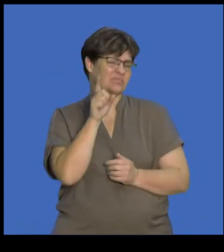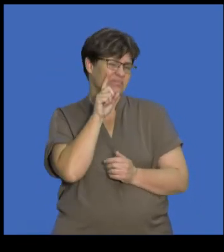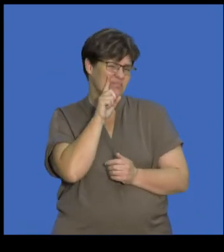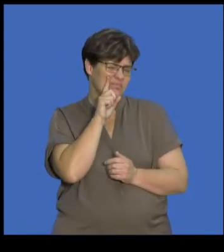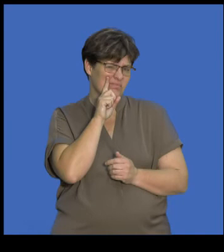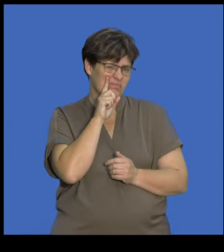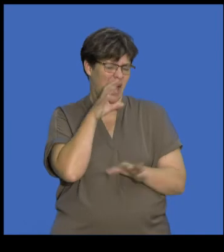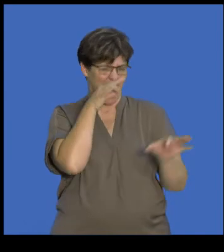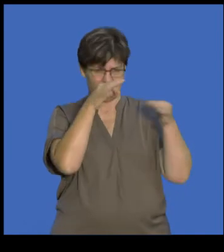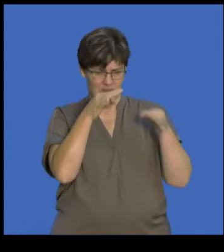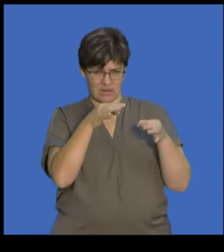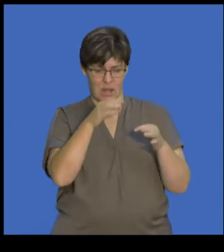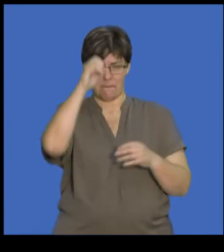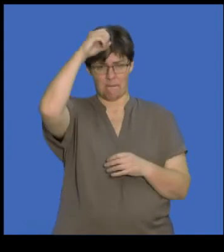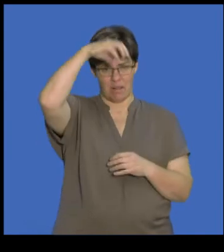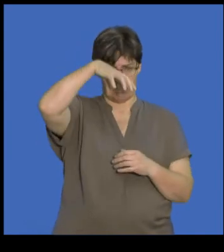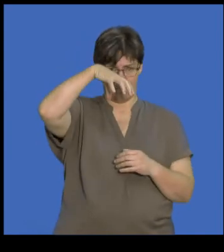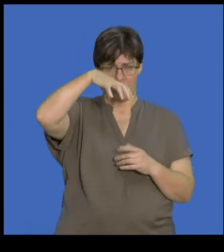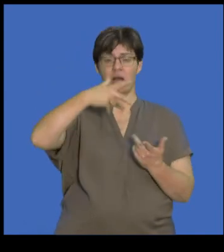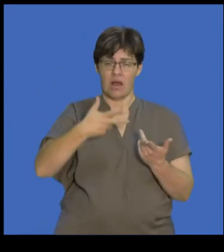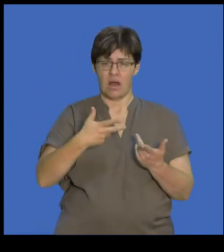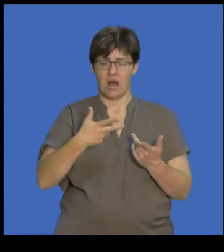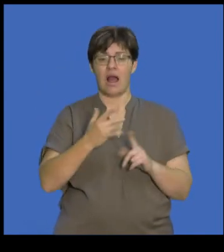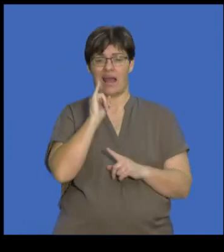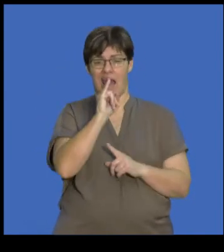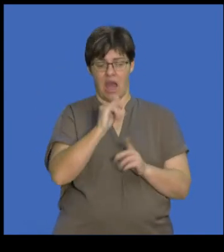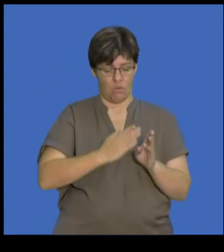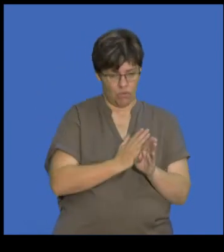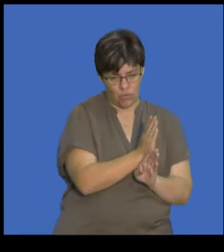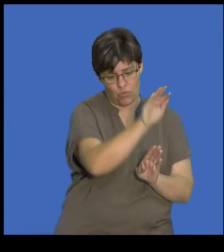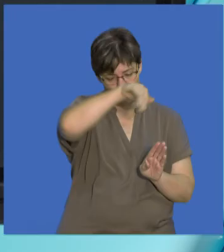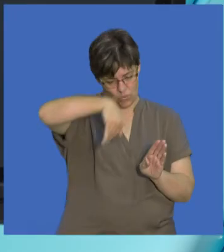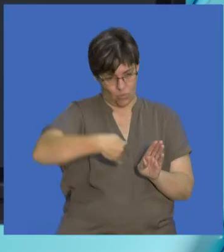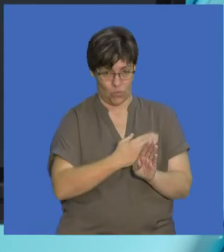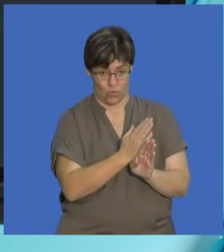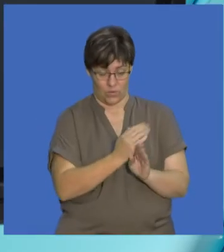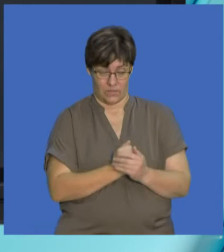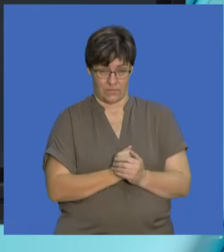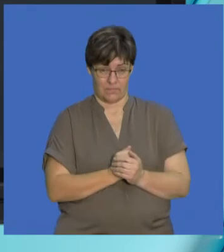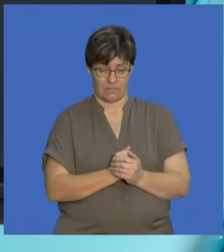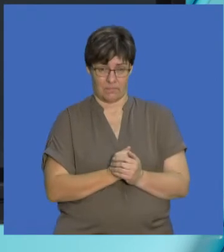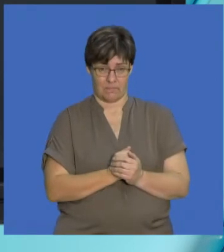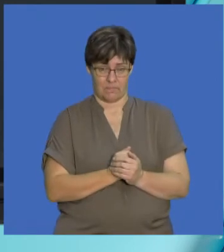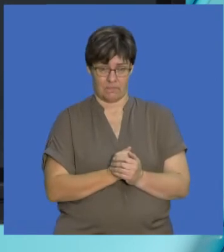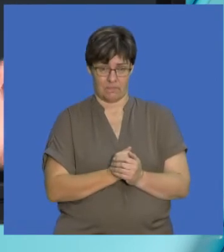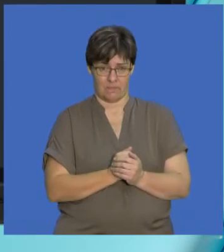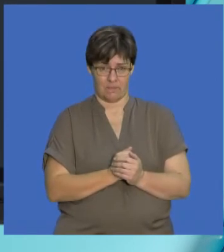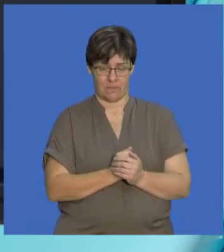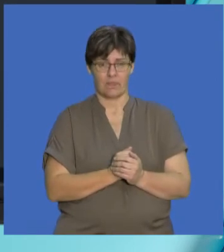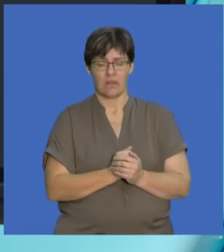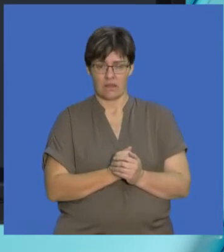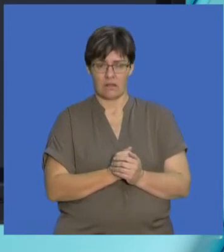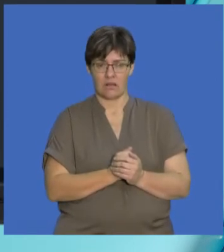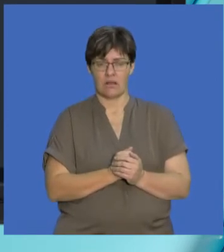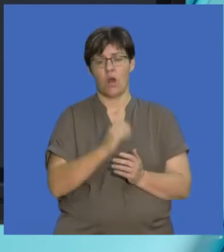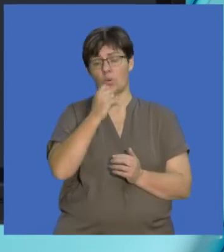down. Across a light bulb and current flowing through it, let's understand there are different types of conductors.